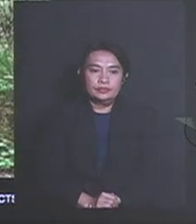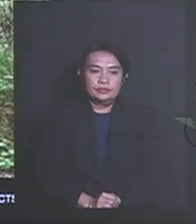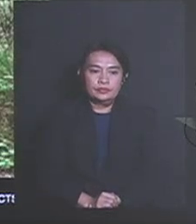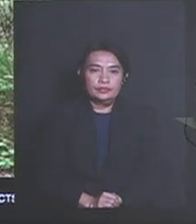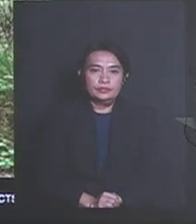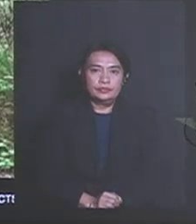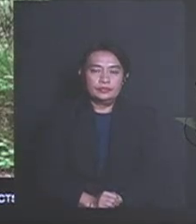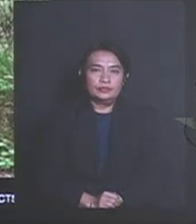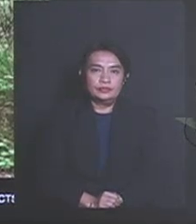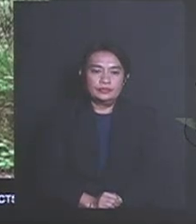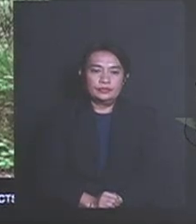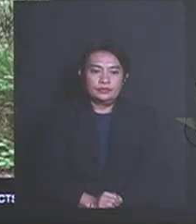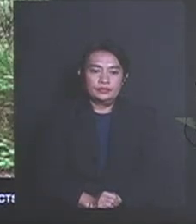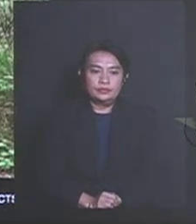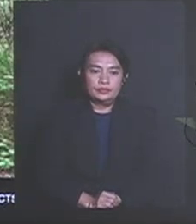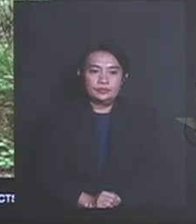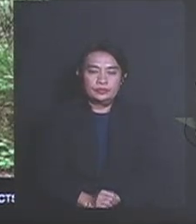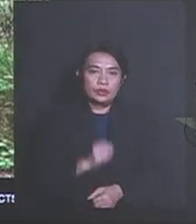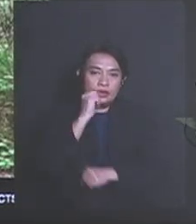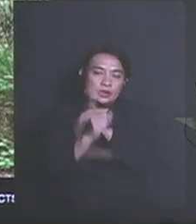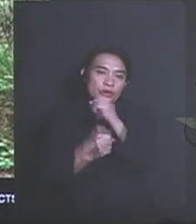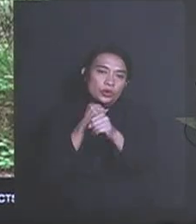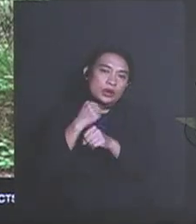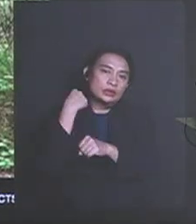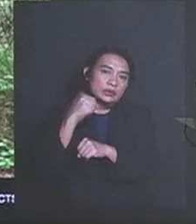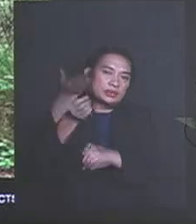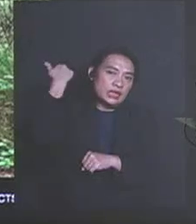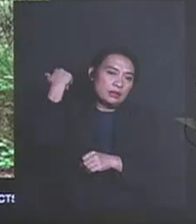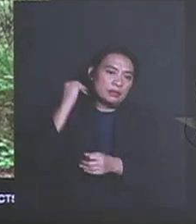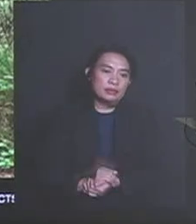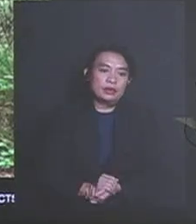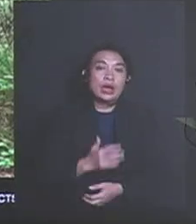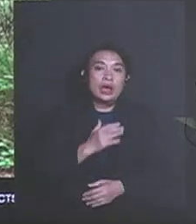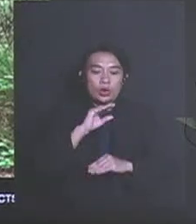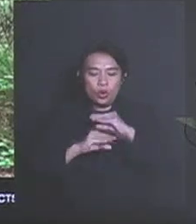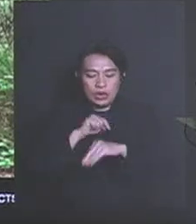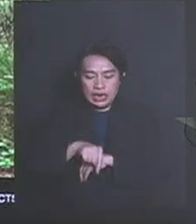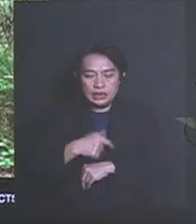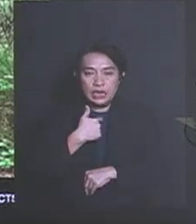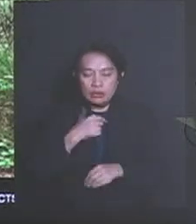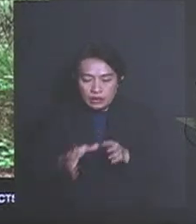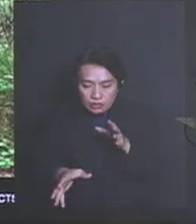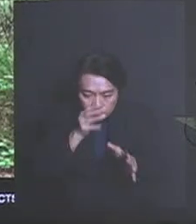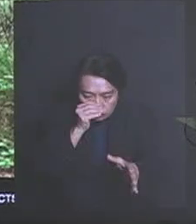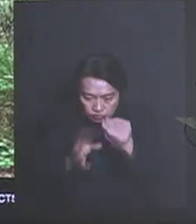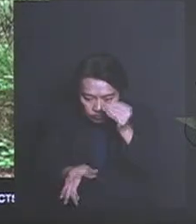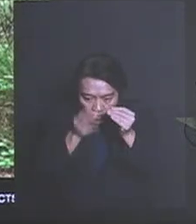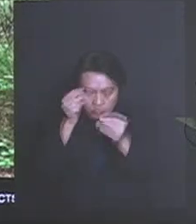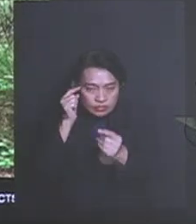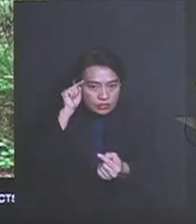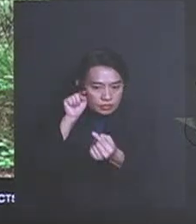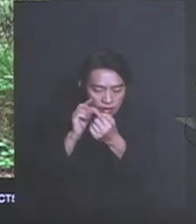Over the past 10 years, we have learned that projects like this cannot be successfully completed without a good